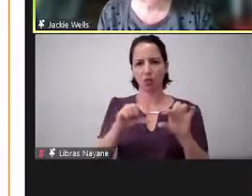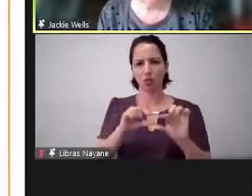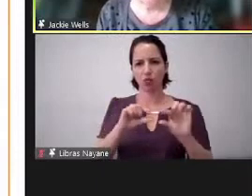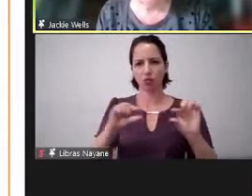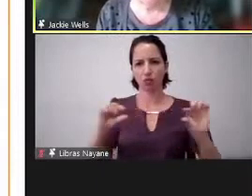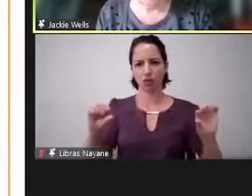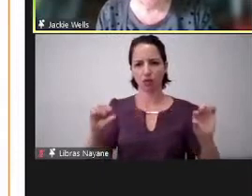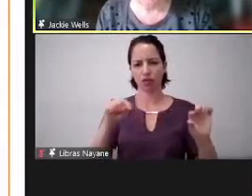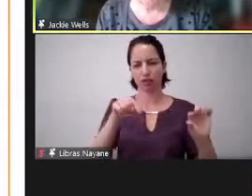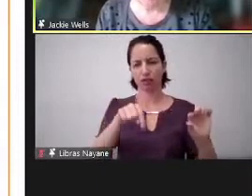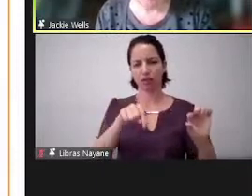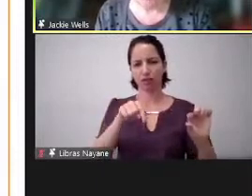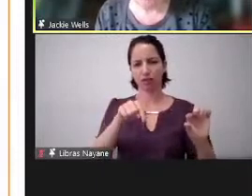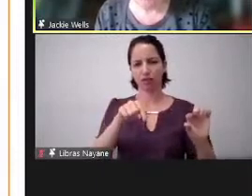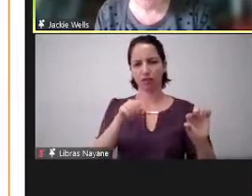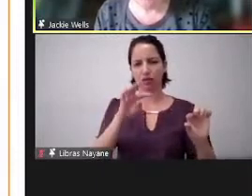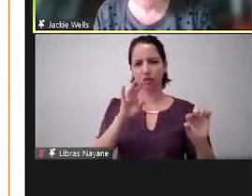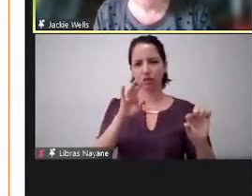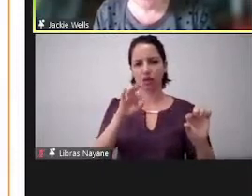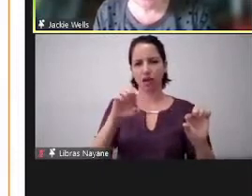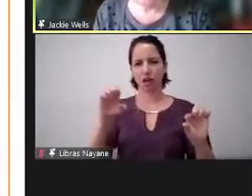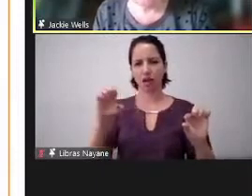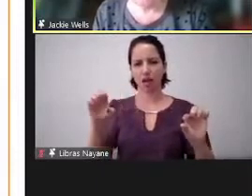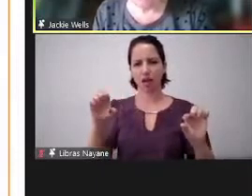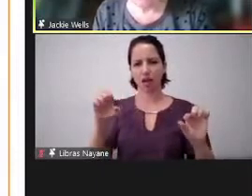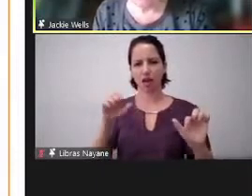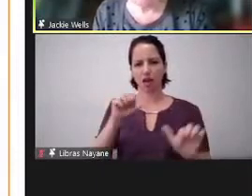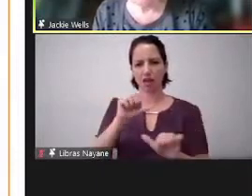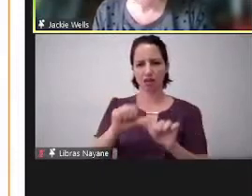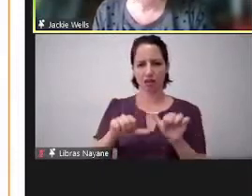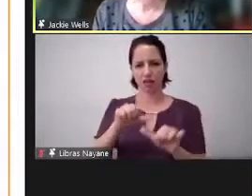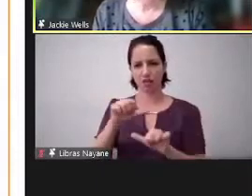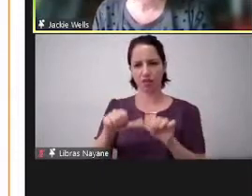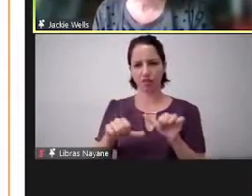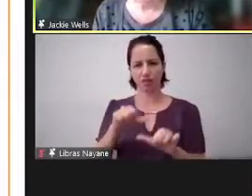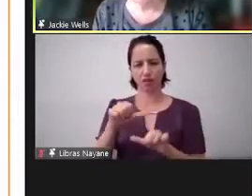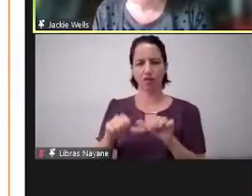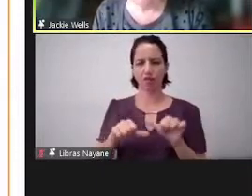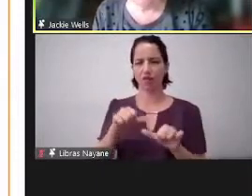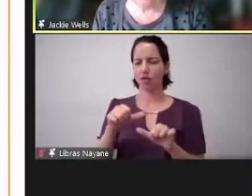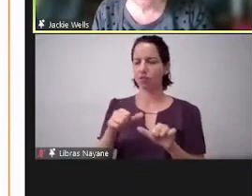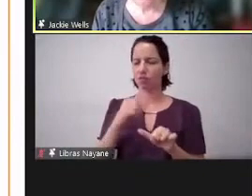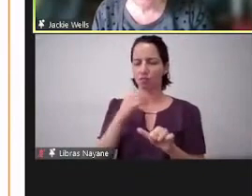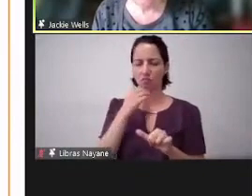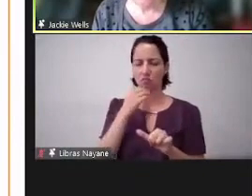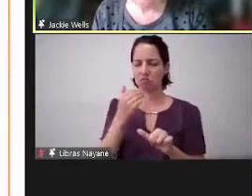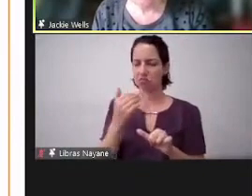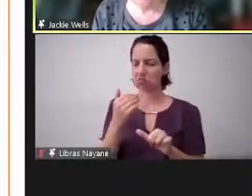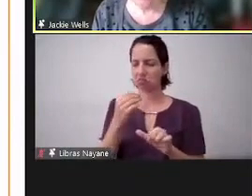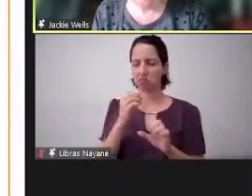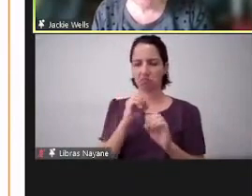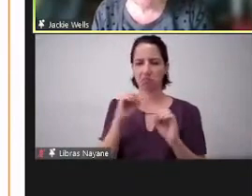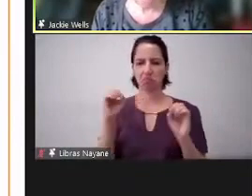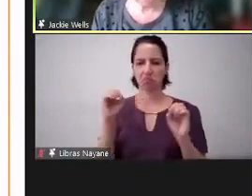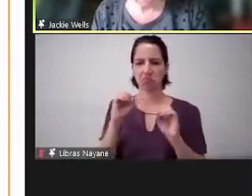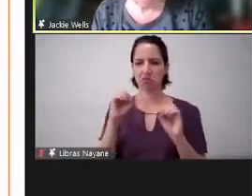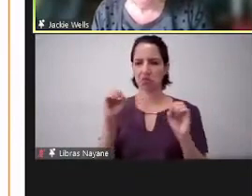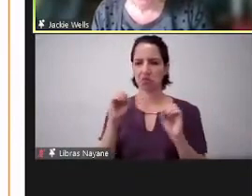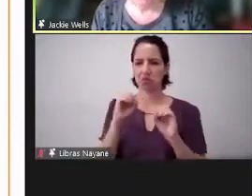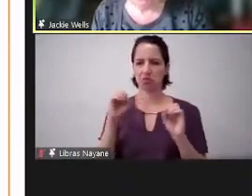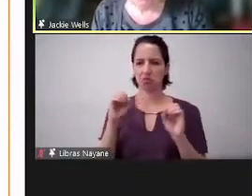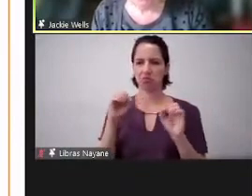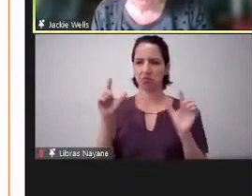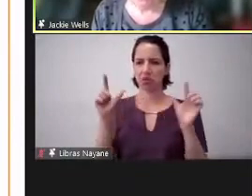meet any of the principles. It would potentially reduce the amount of money flowing into pensions. It